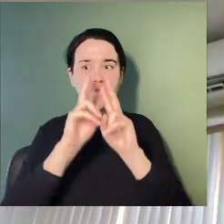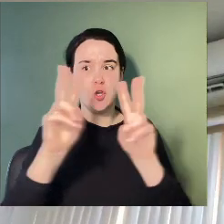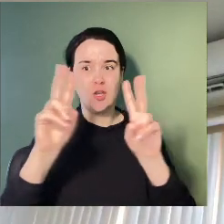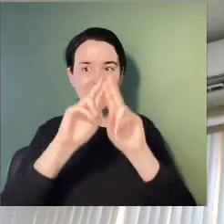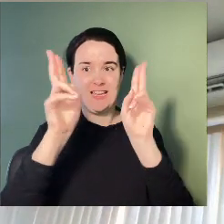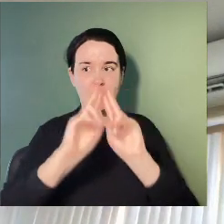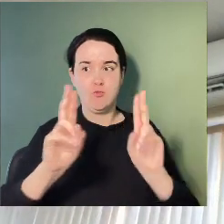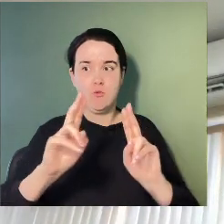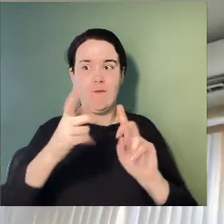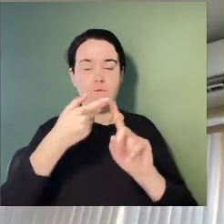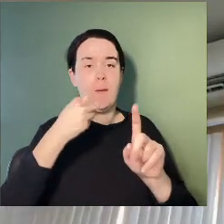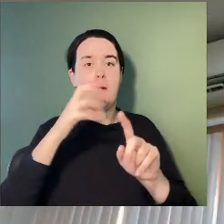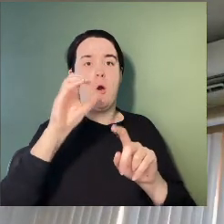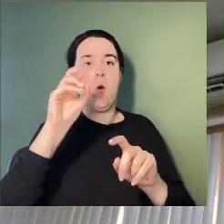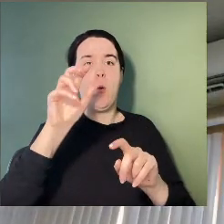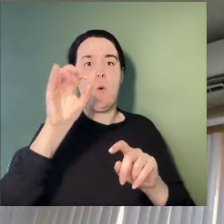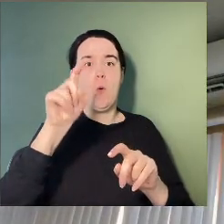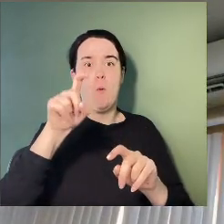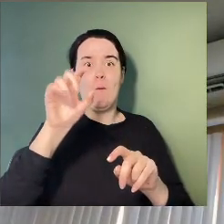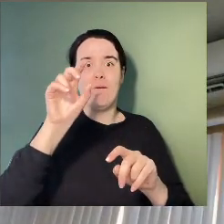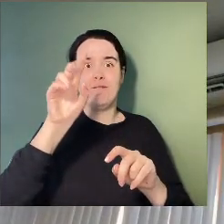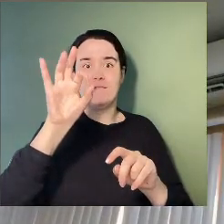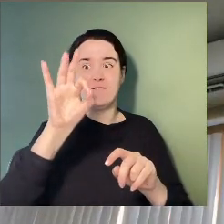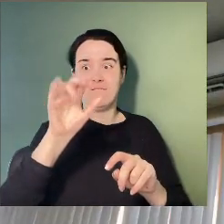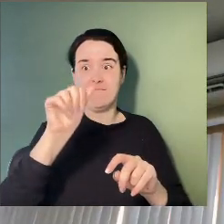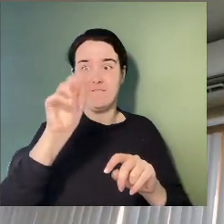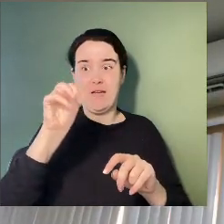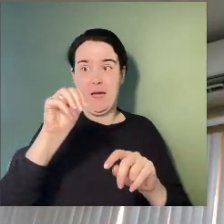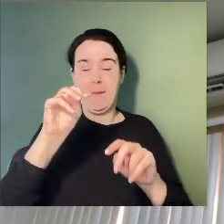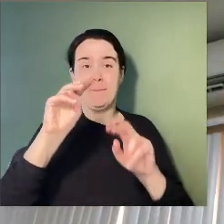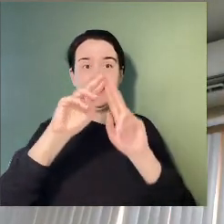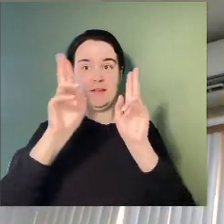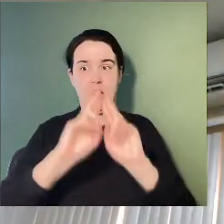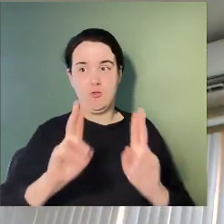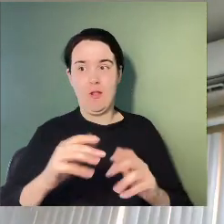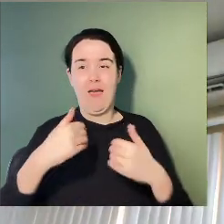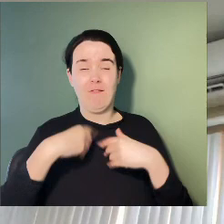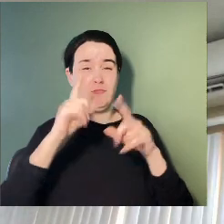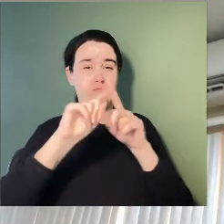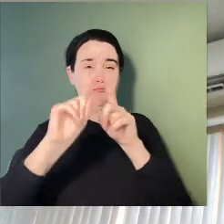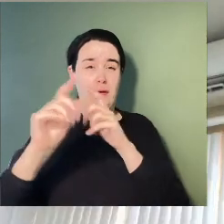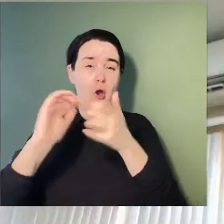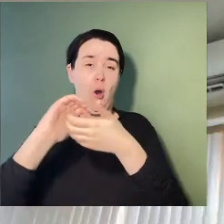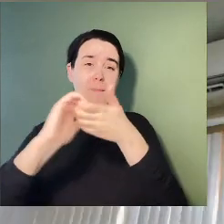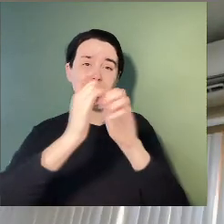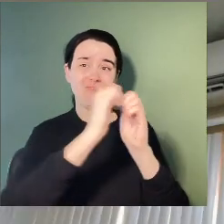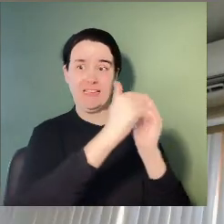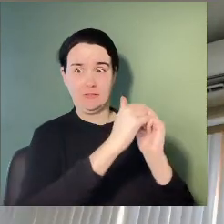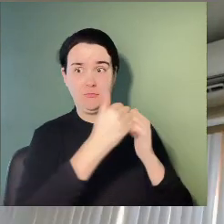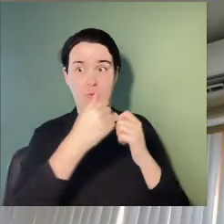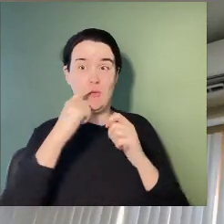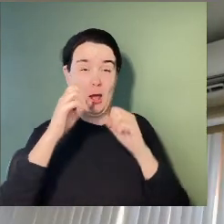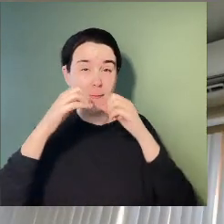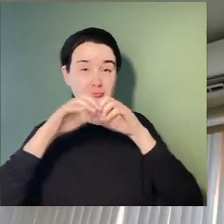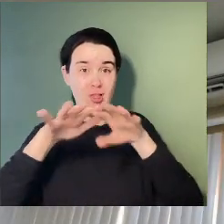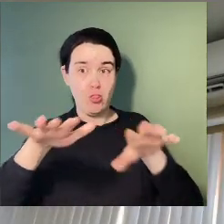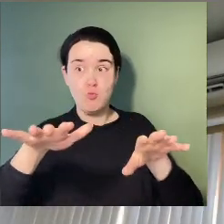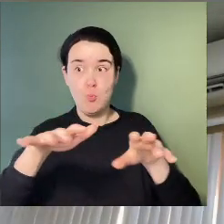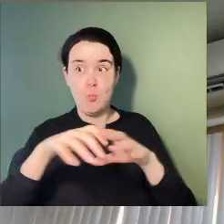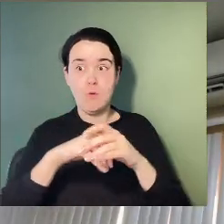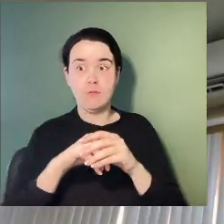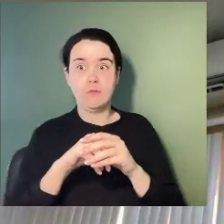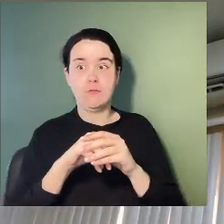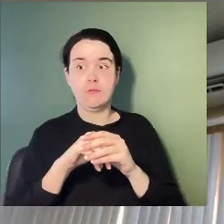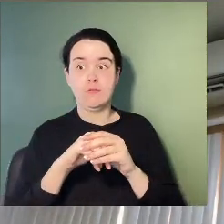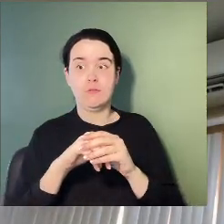International, and Suraj at the Corporate Breakthroughs. Just wanted to do that because if we don't get to them, we will try to share in the